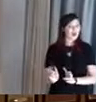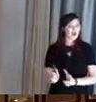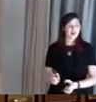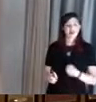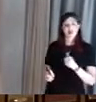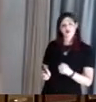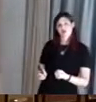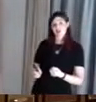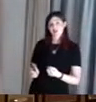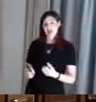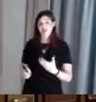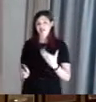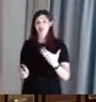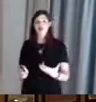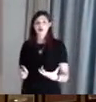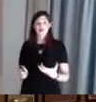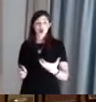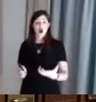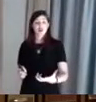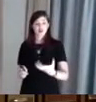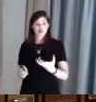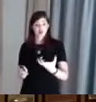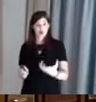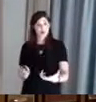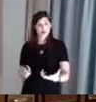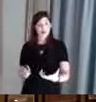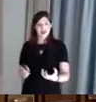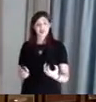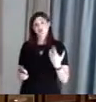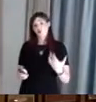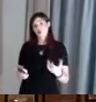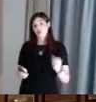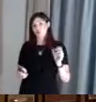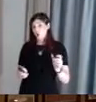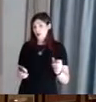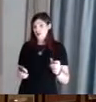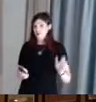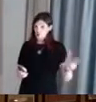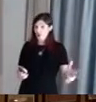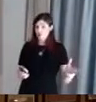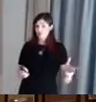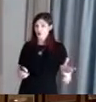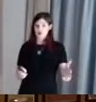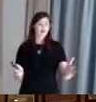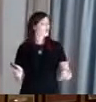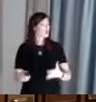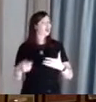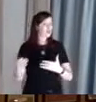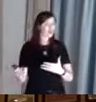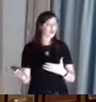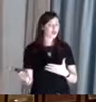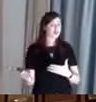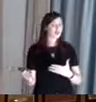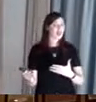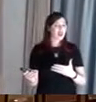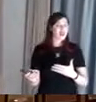malware that will infect and encrypt the contents of your computer and then request a small payment, usually in Bitcoin, but also in